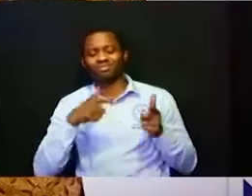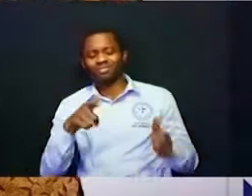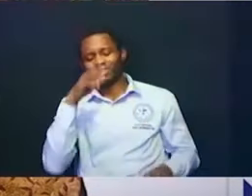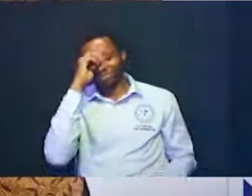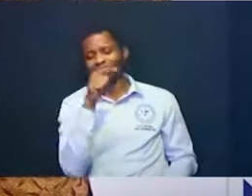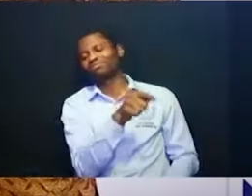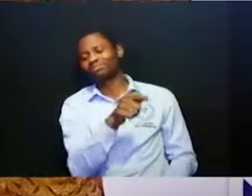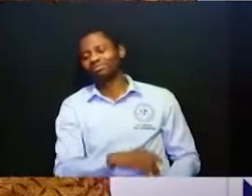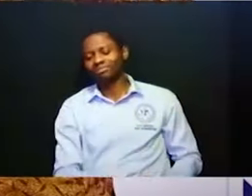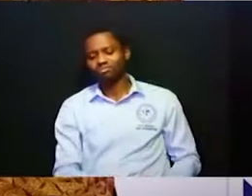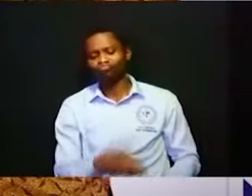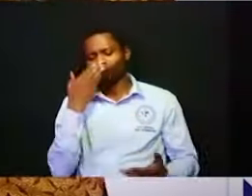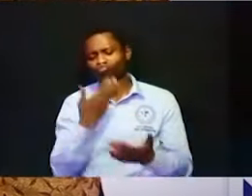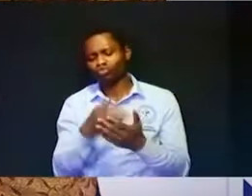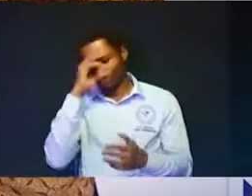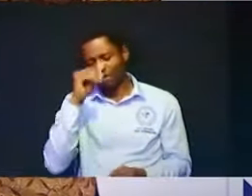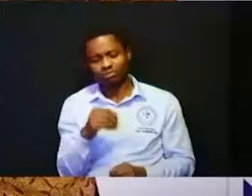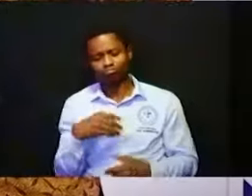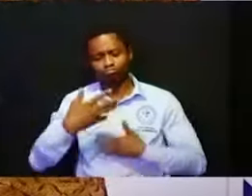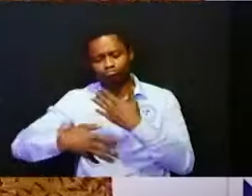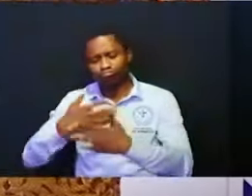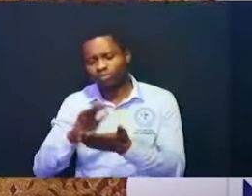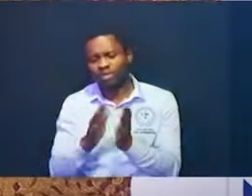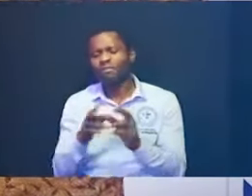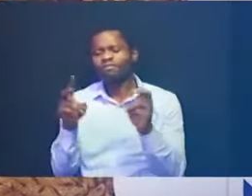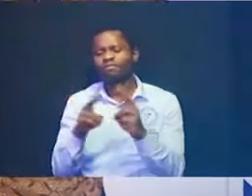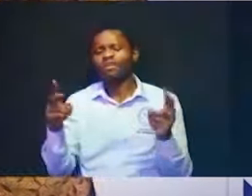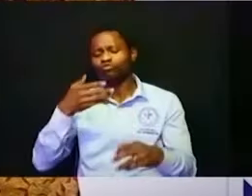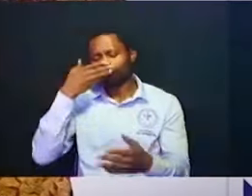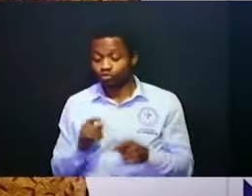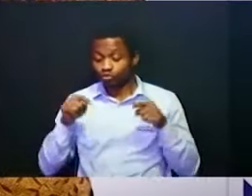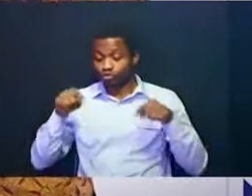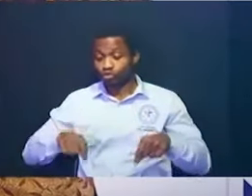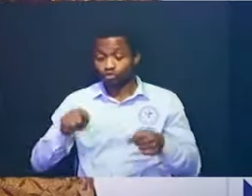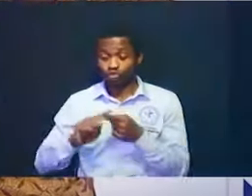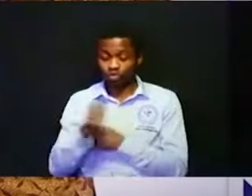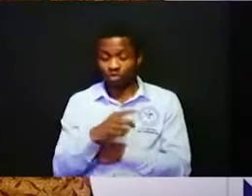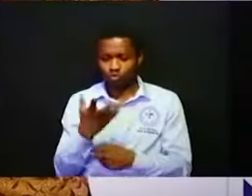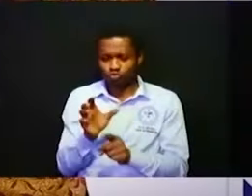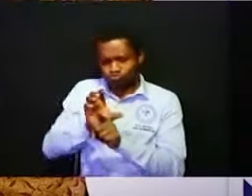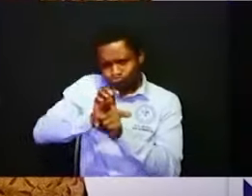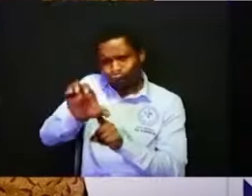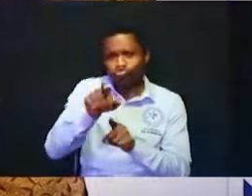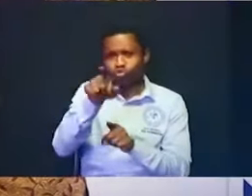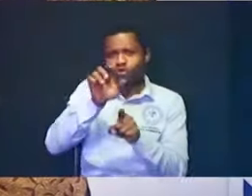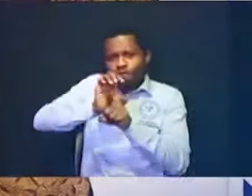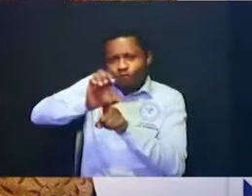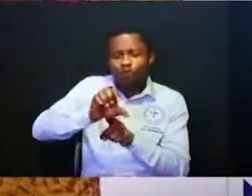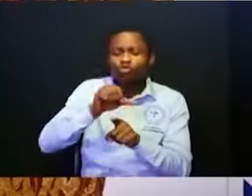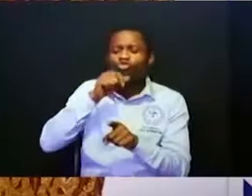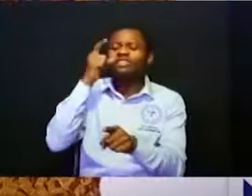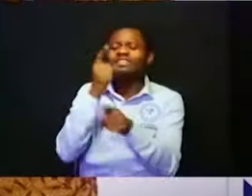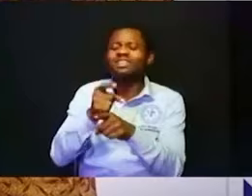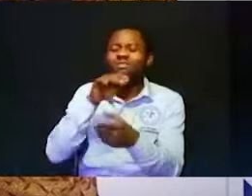man. Onipa papa. Becoming very good. Ah, why ye papa? So I want to push you from just having a good name to having a great name. Enti